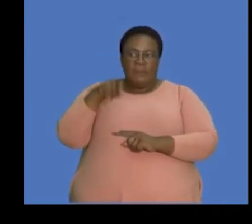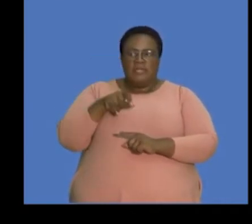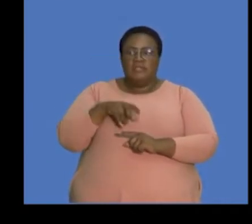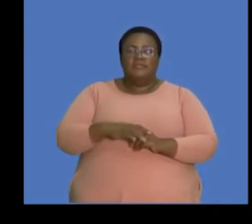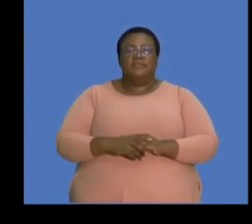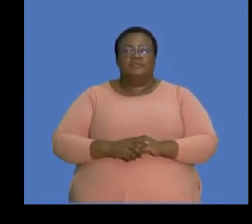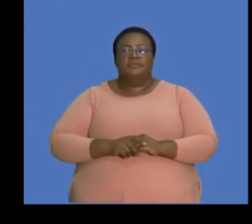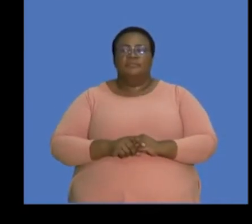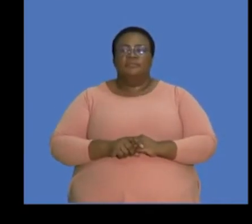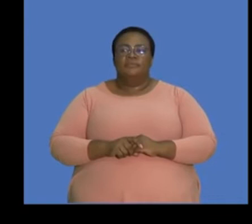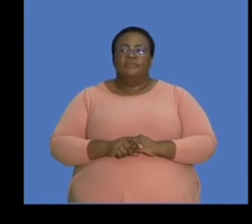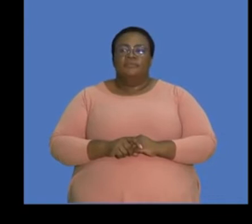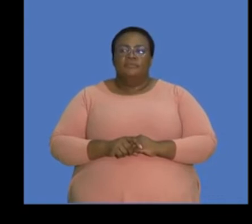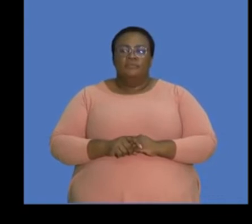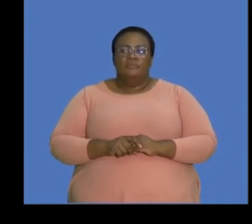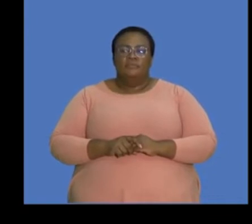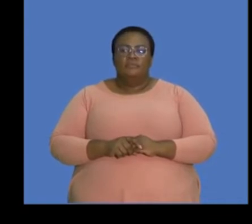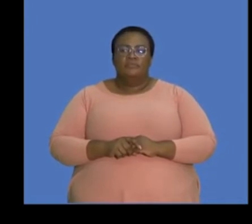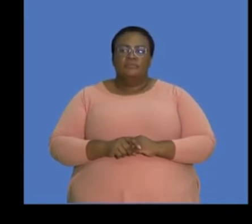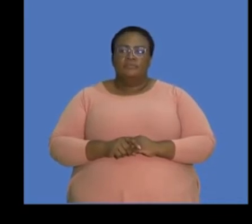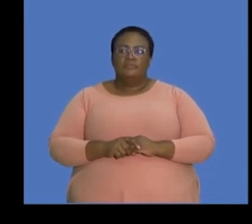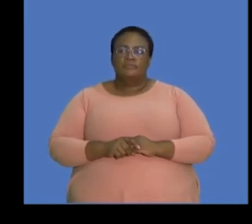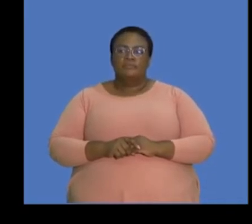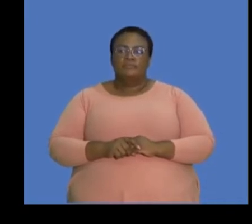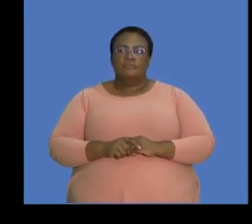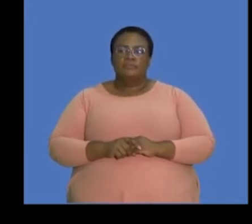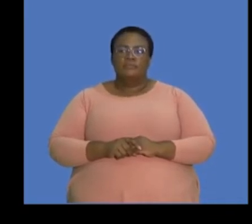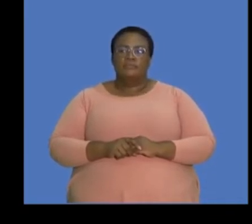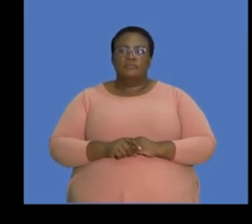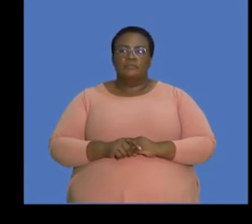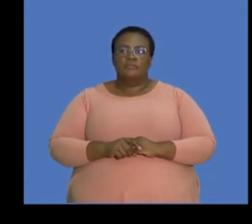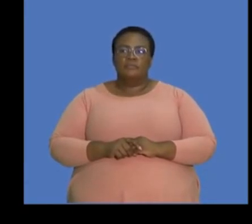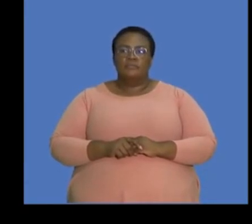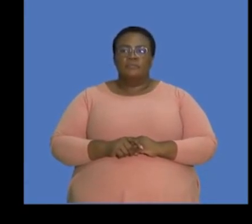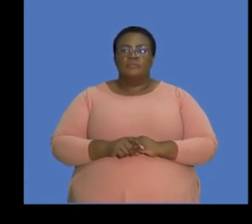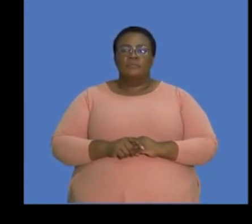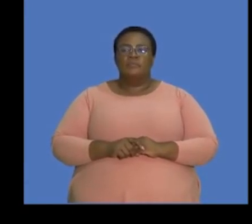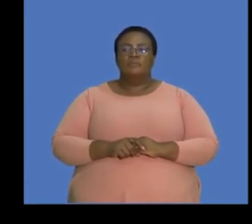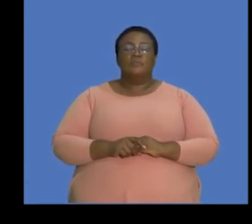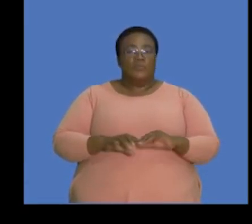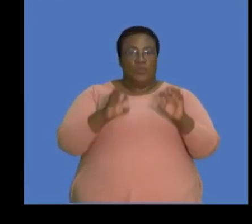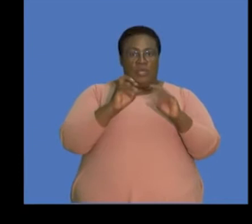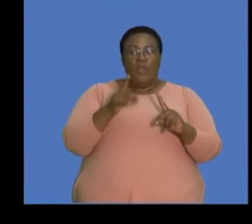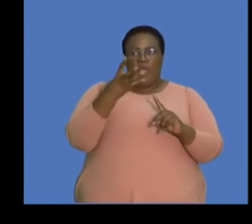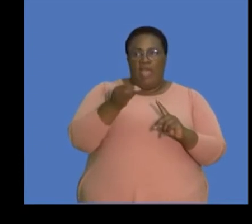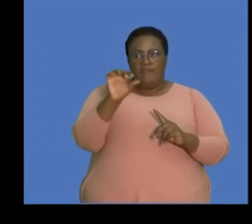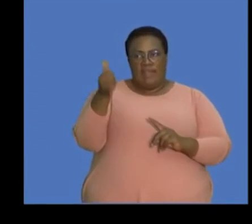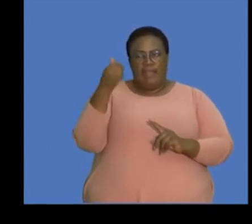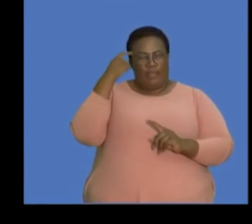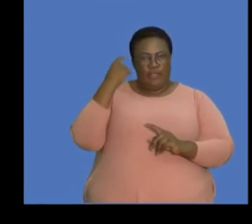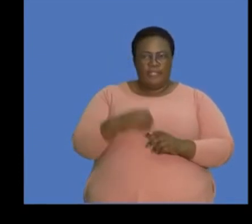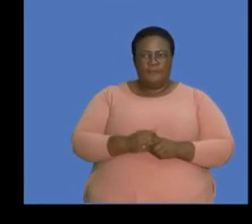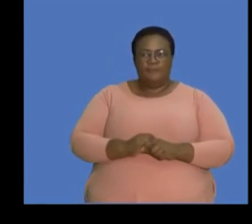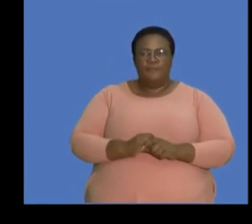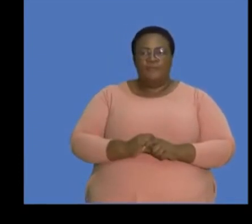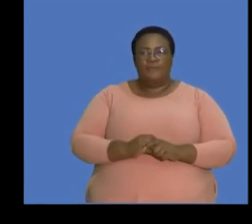charge is actually the total charge. Okay, right. Having said that, okay, there's another thought